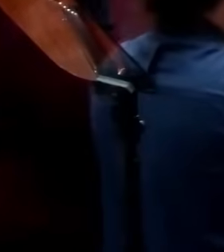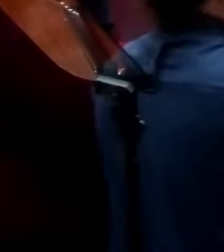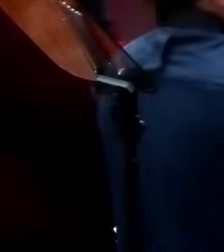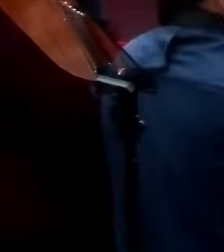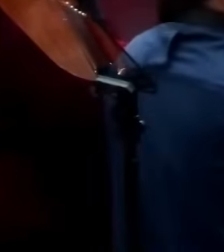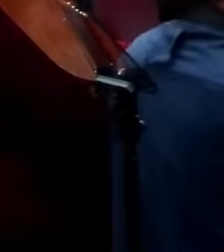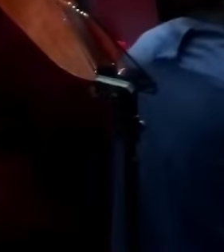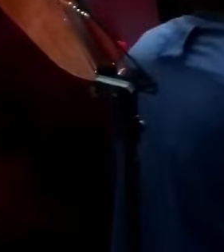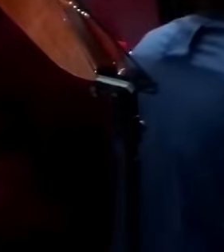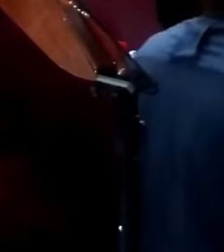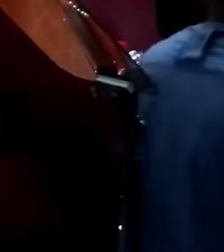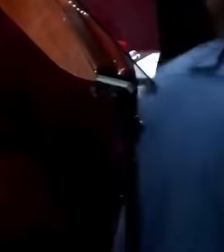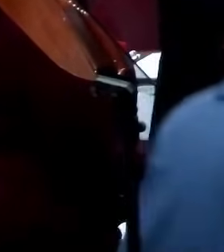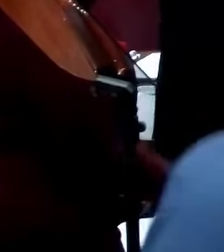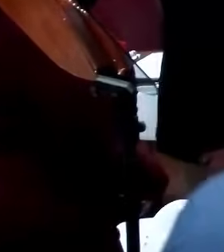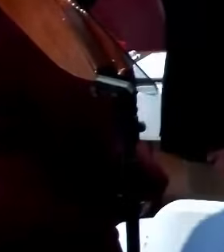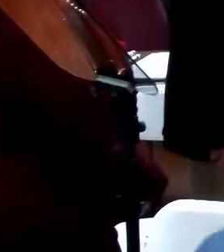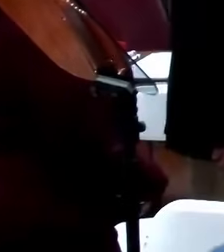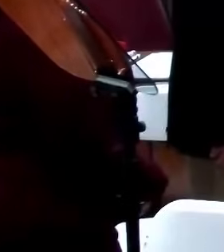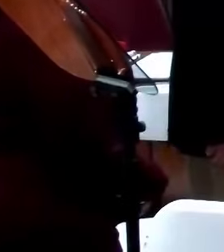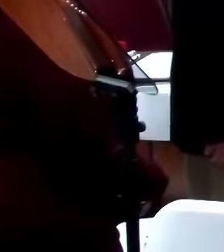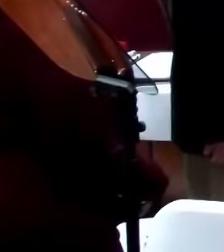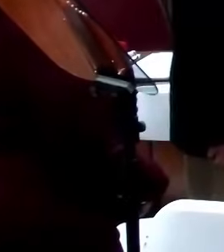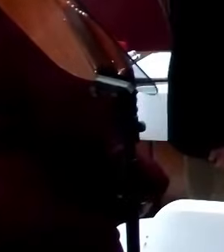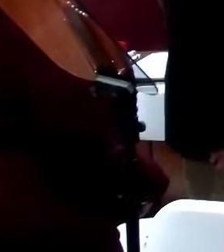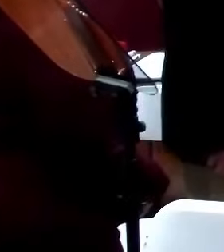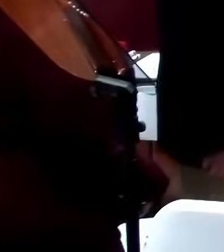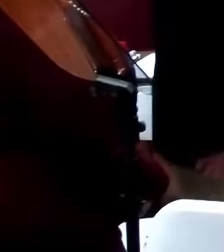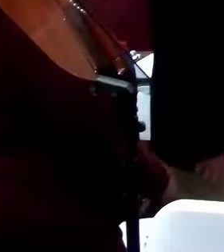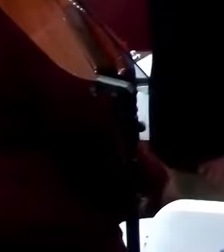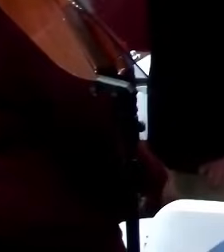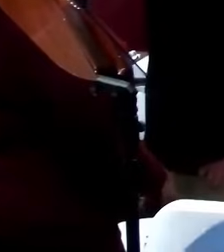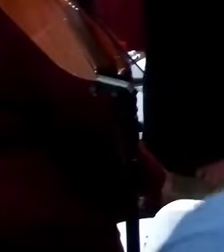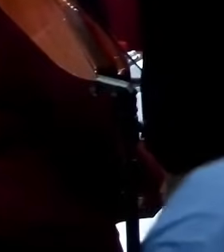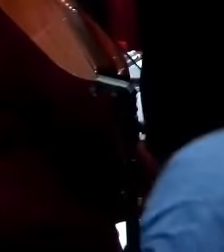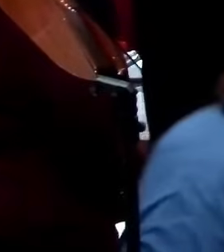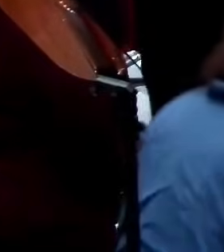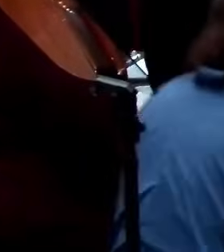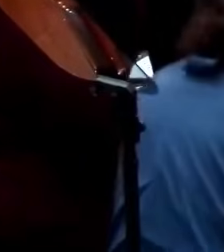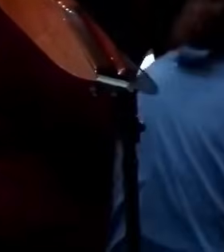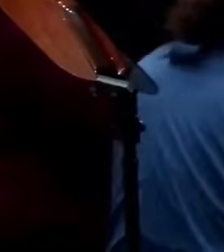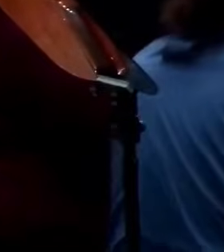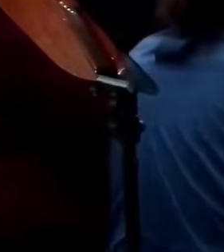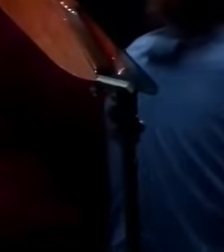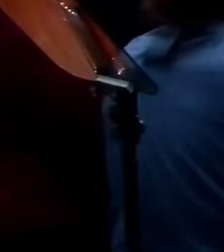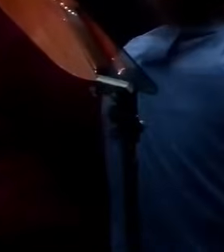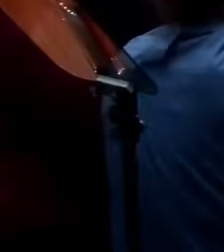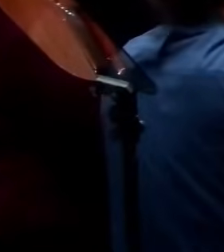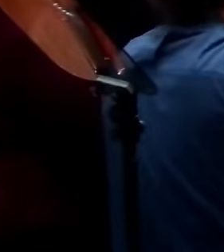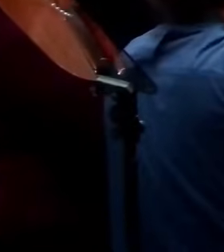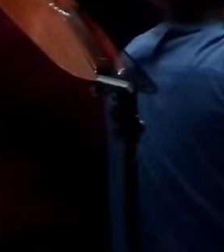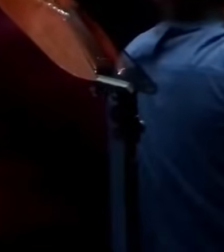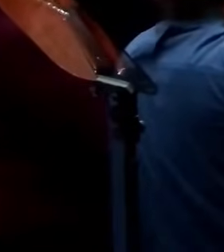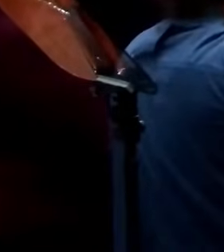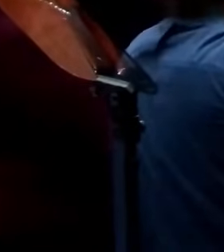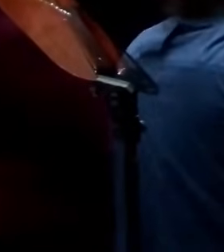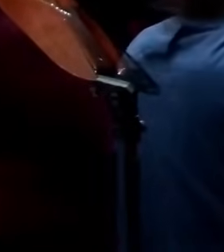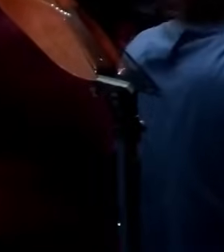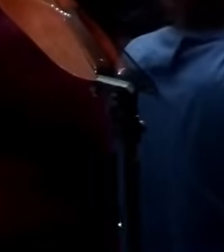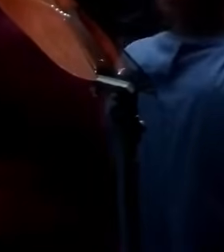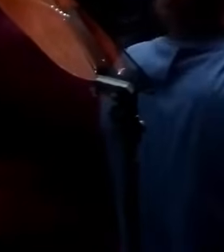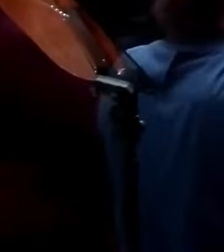I know. What's up, Shannon? Kevin. All right, we're almost there.